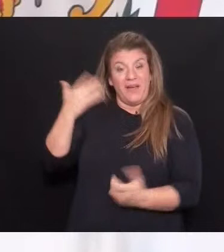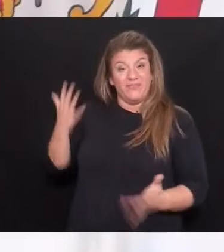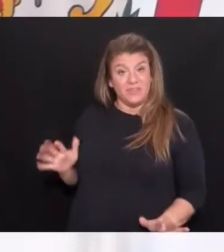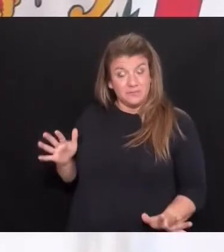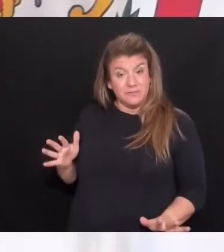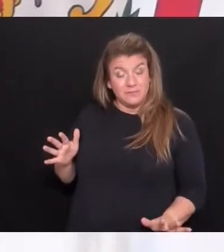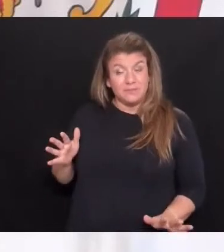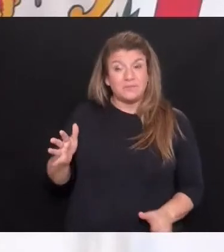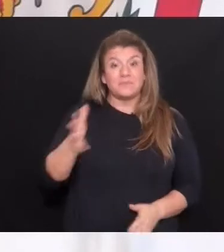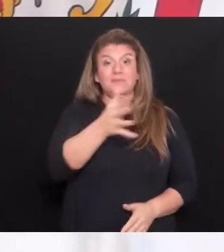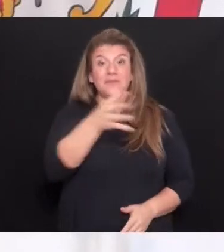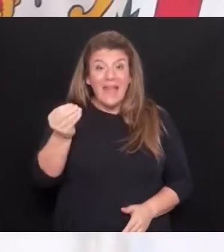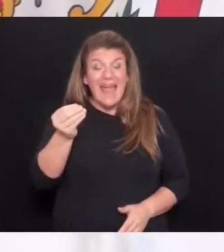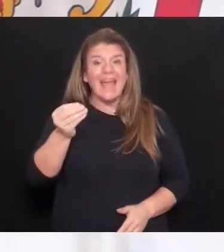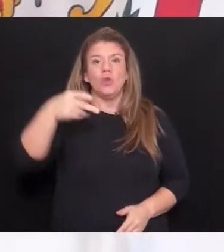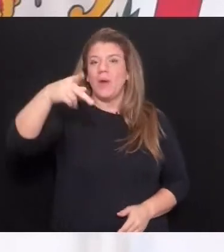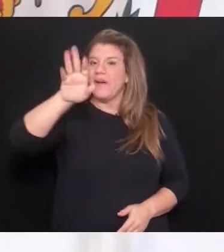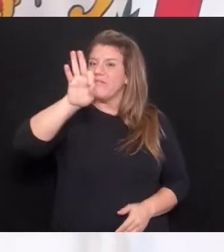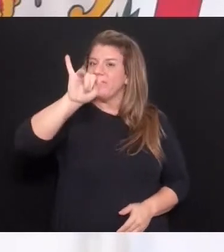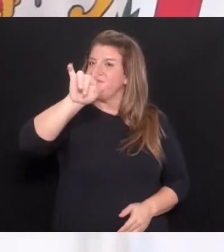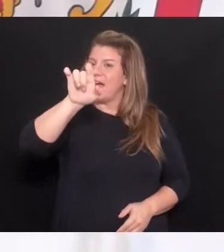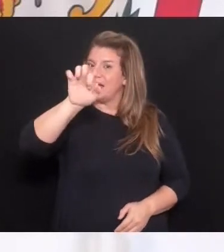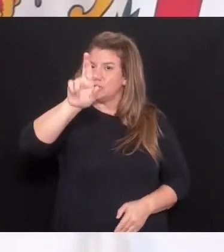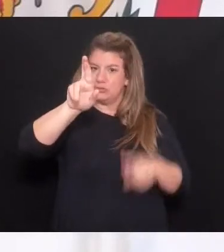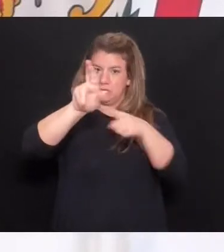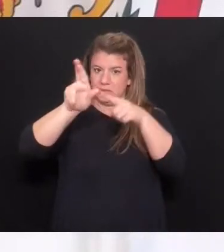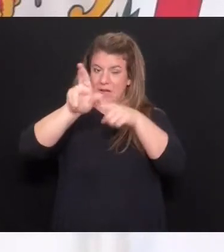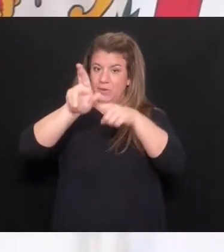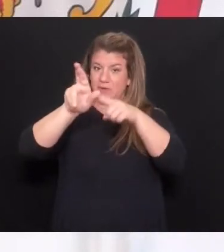you got a Pfizer vaccination.